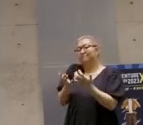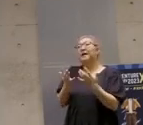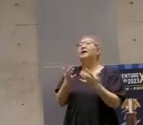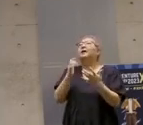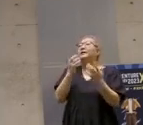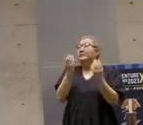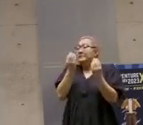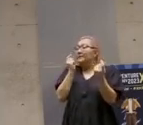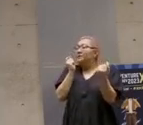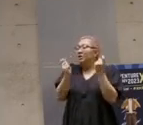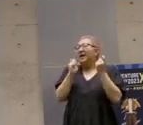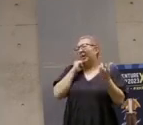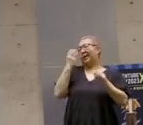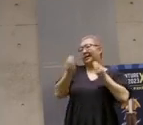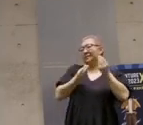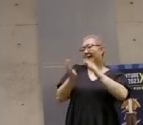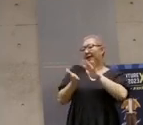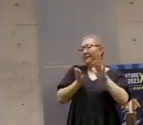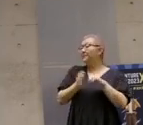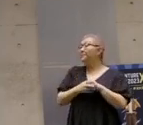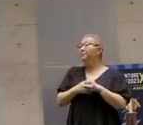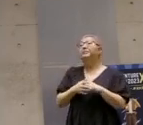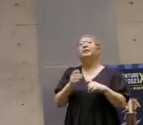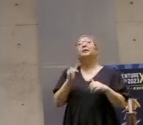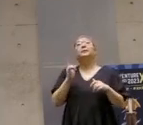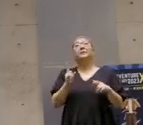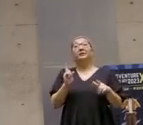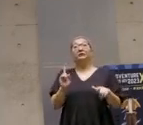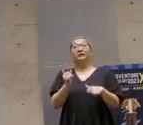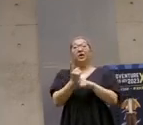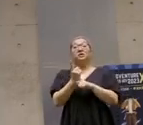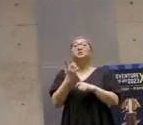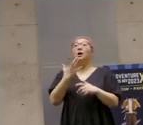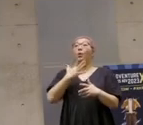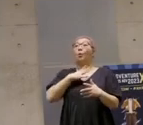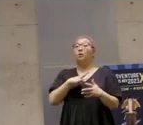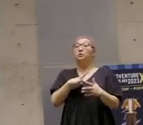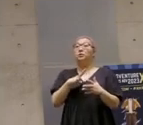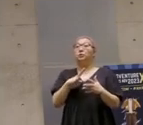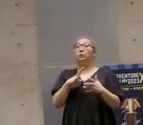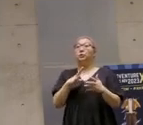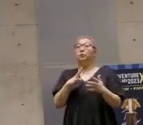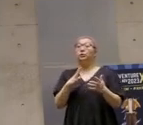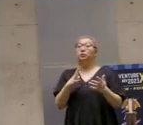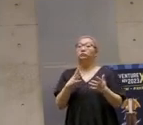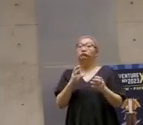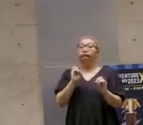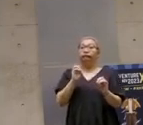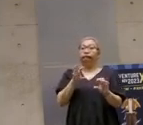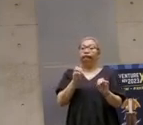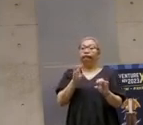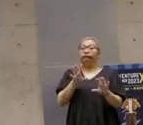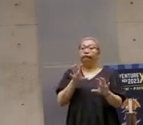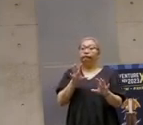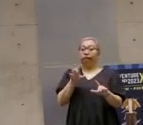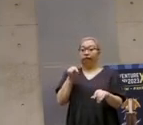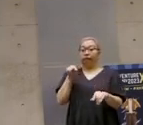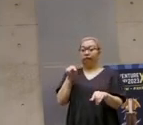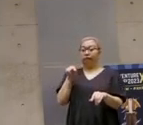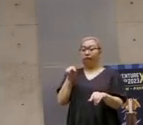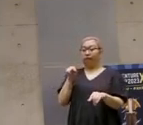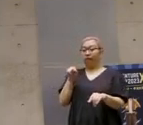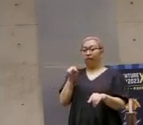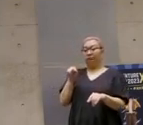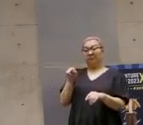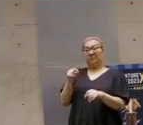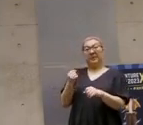moment. But first of all, what I want to do is to talk about the game.